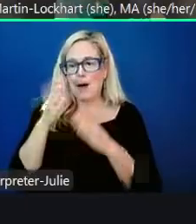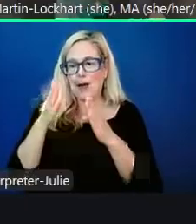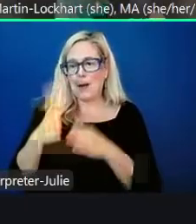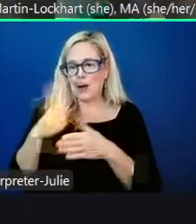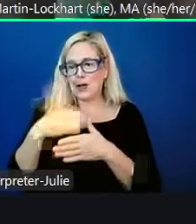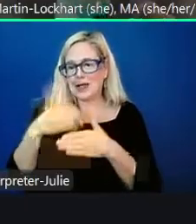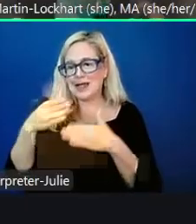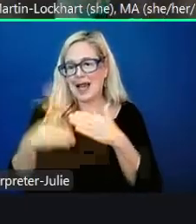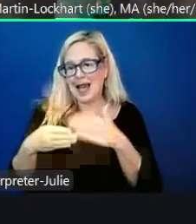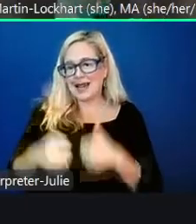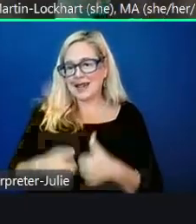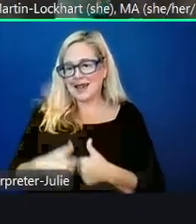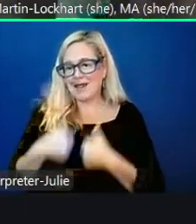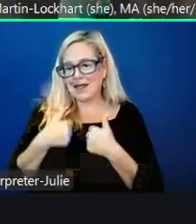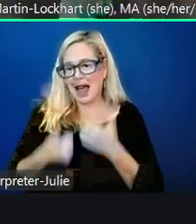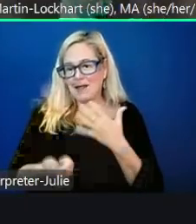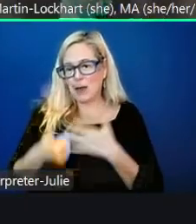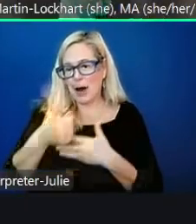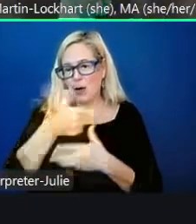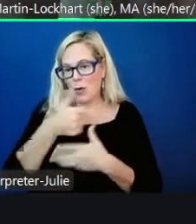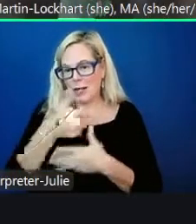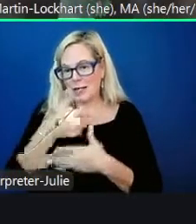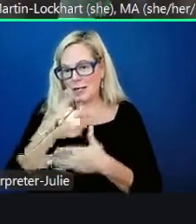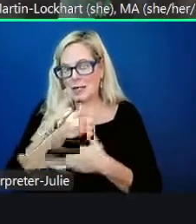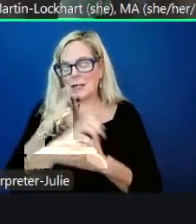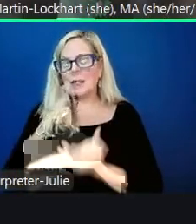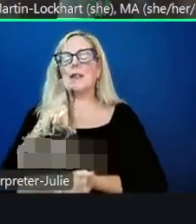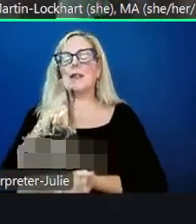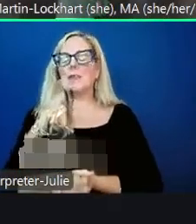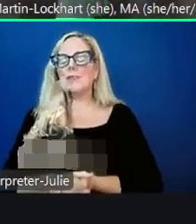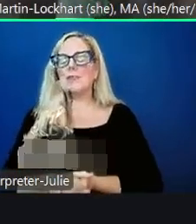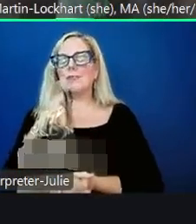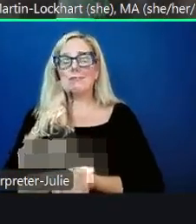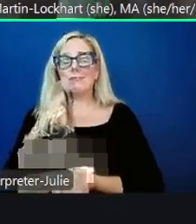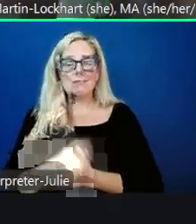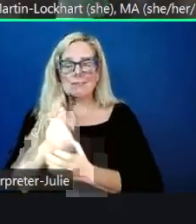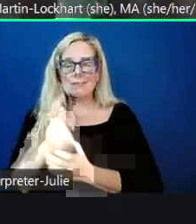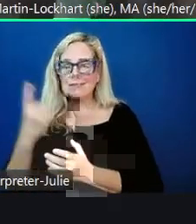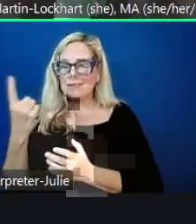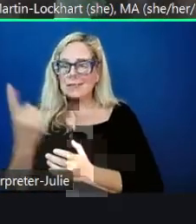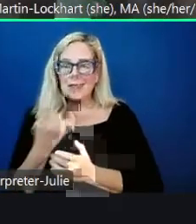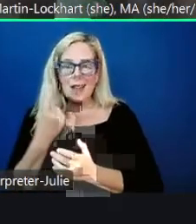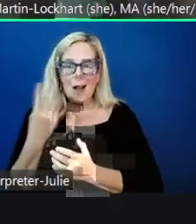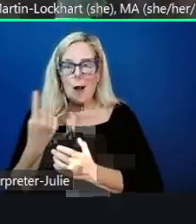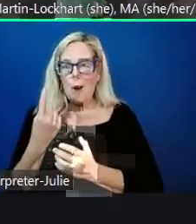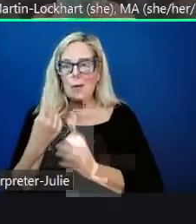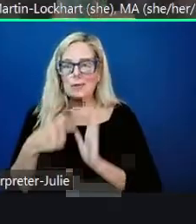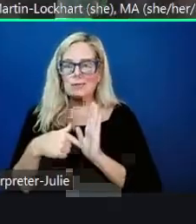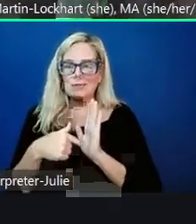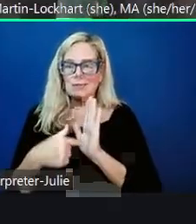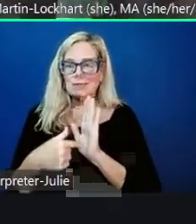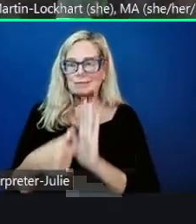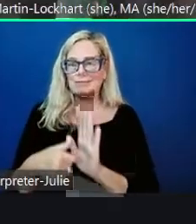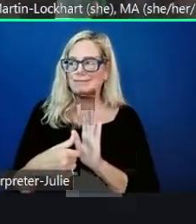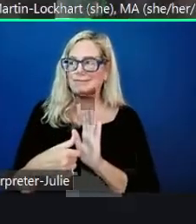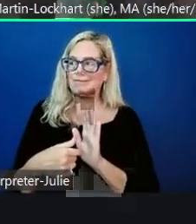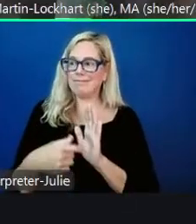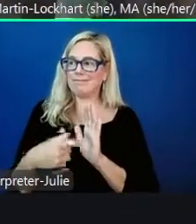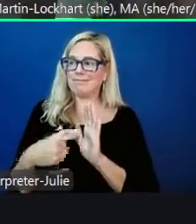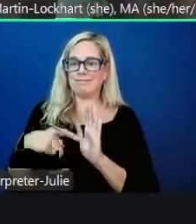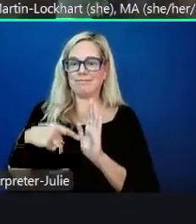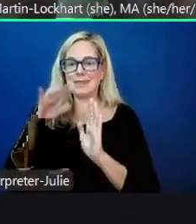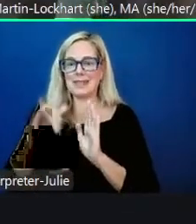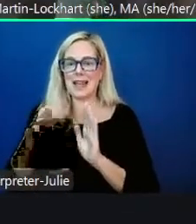of this echoes the recurrent argument that disabled people are better doctors because they relate to patients